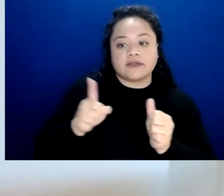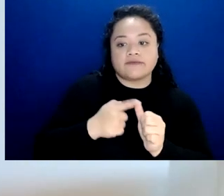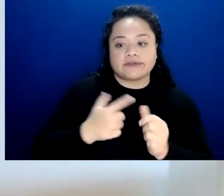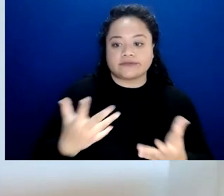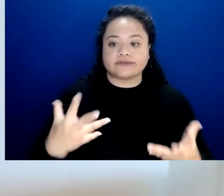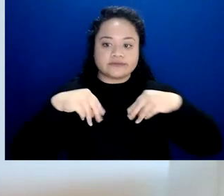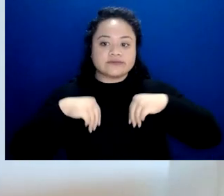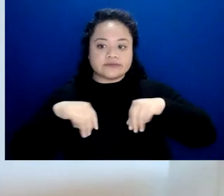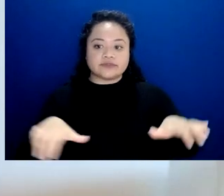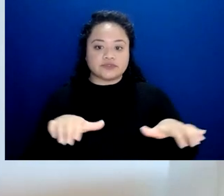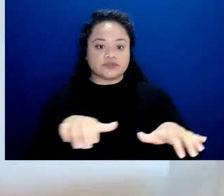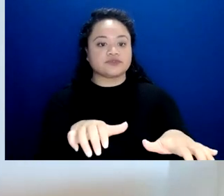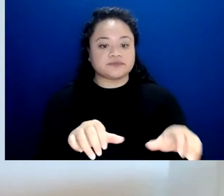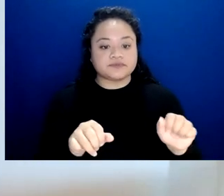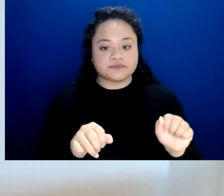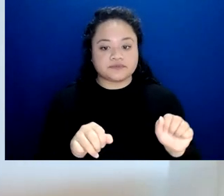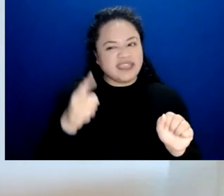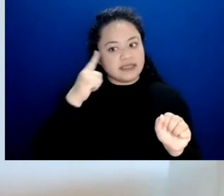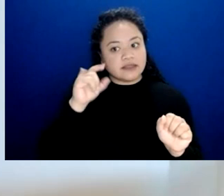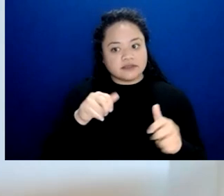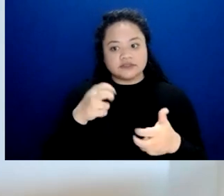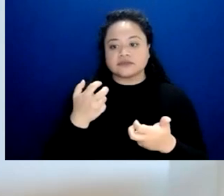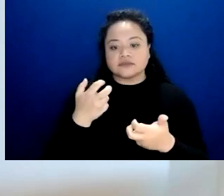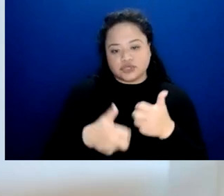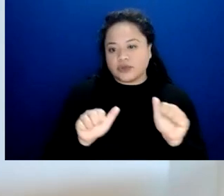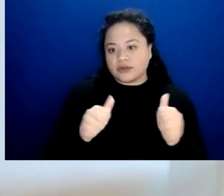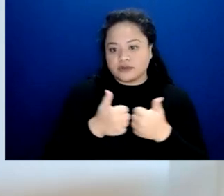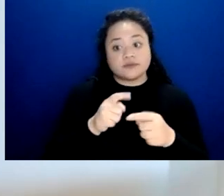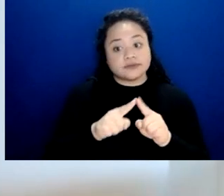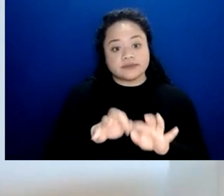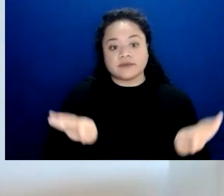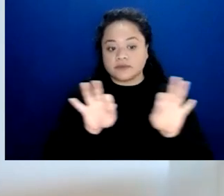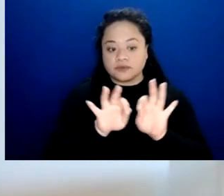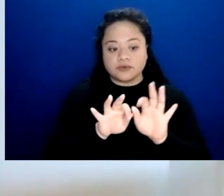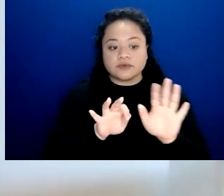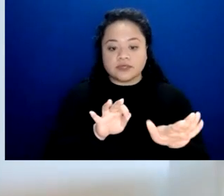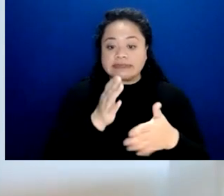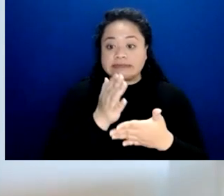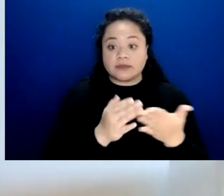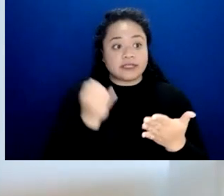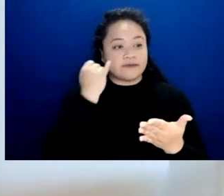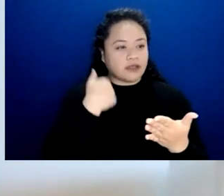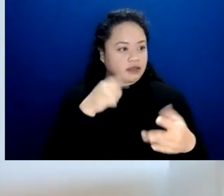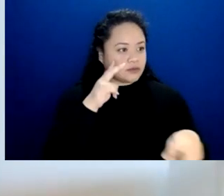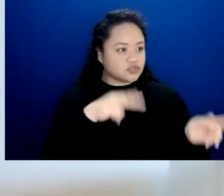stepping in and interceding, intervening in instances where you're observing something harmful happening